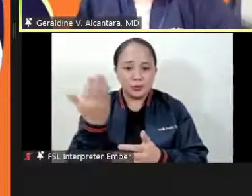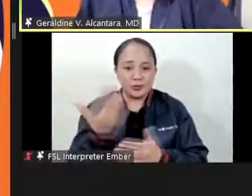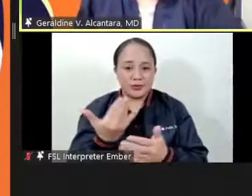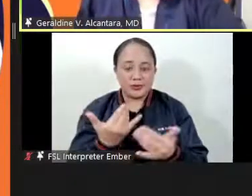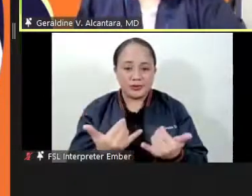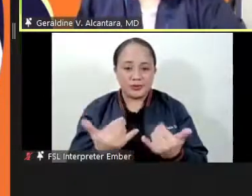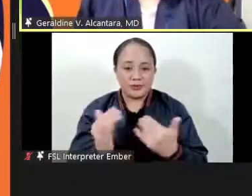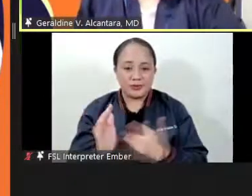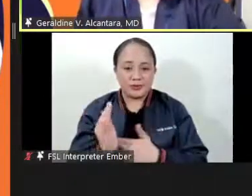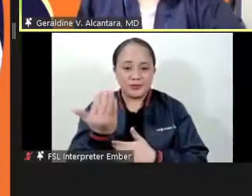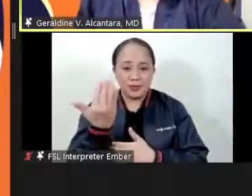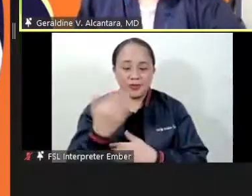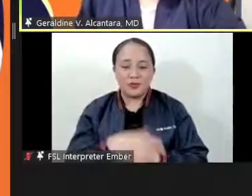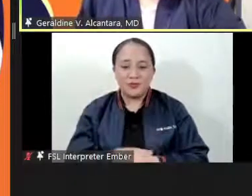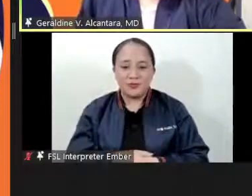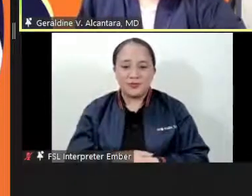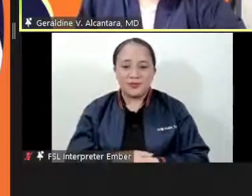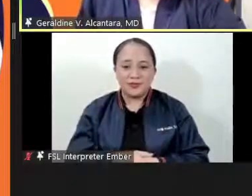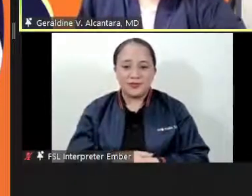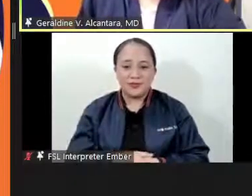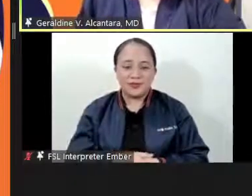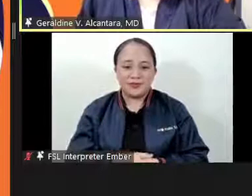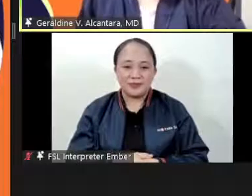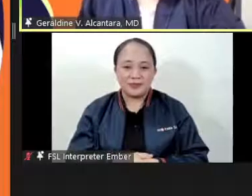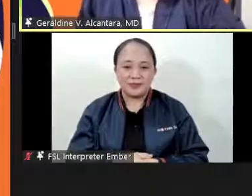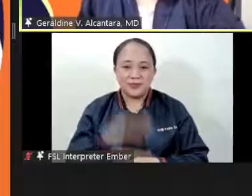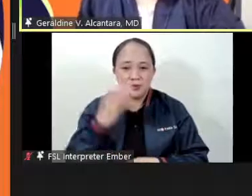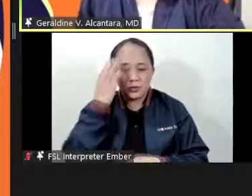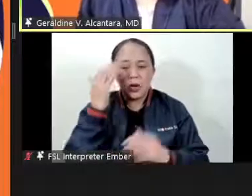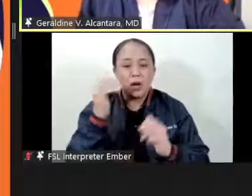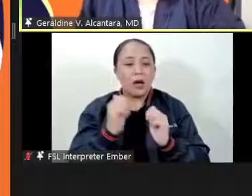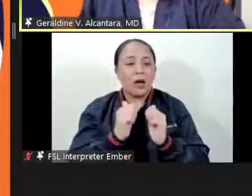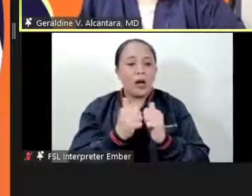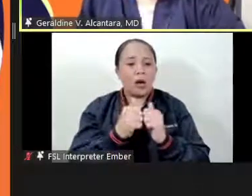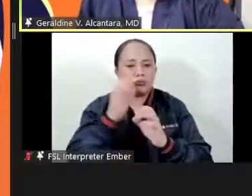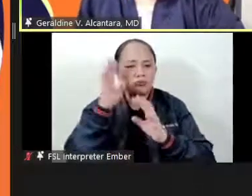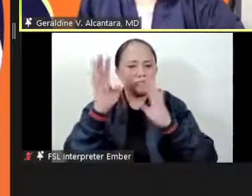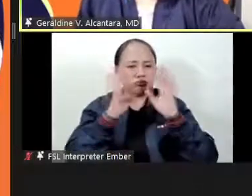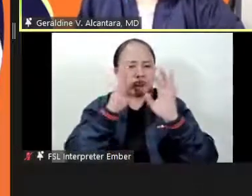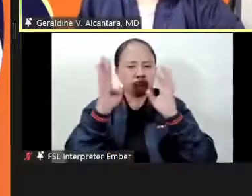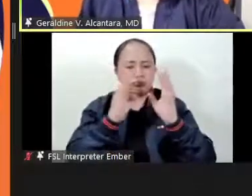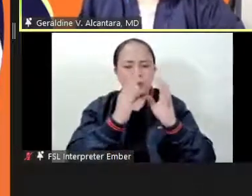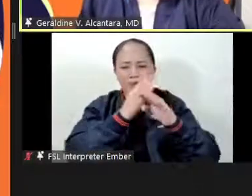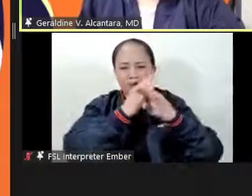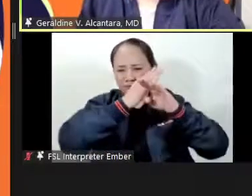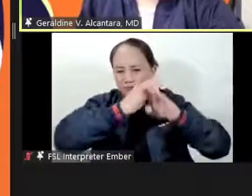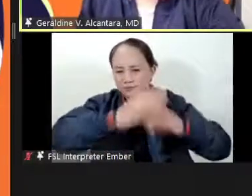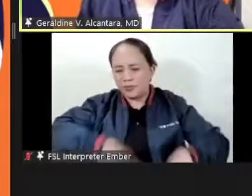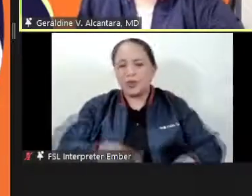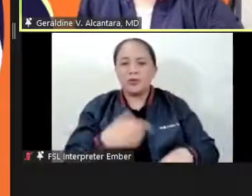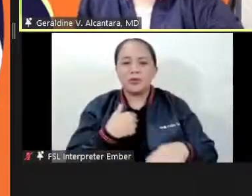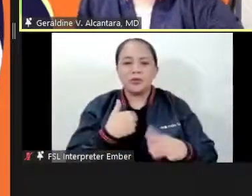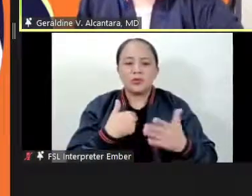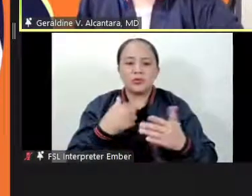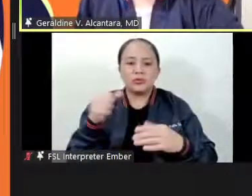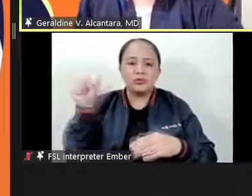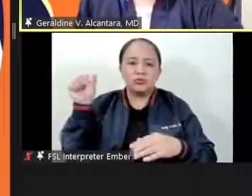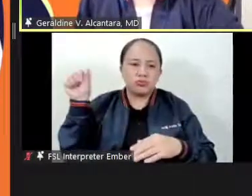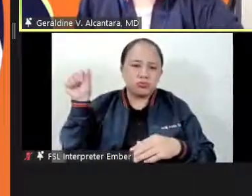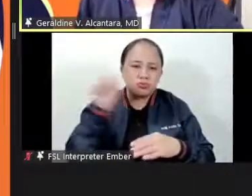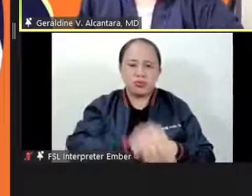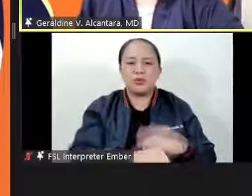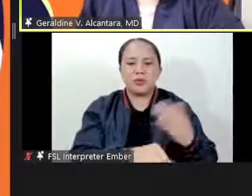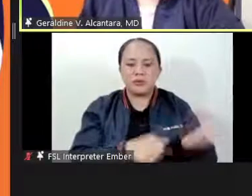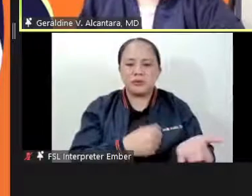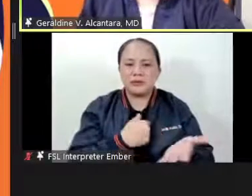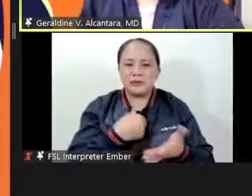morning. It is good to know how we are innovating and breaking barriers in order to overcome disruptions caused